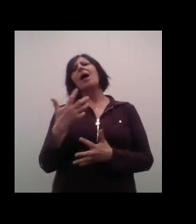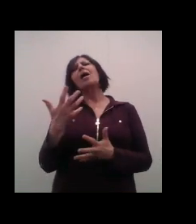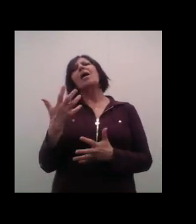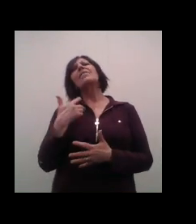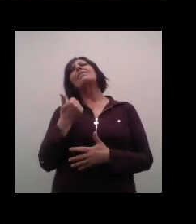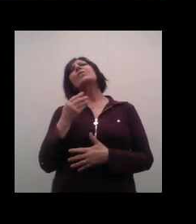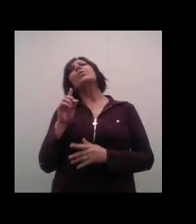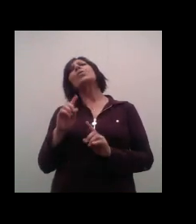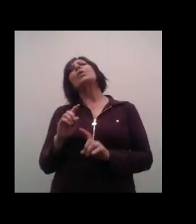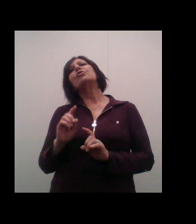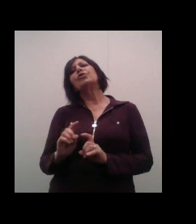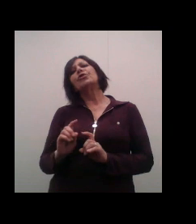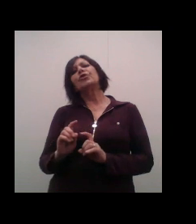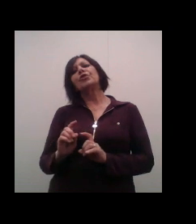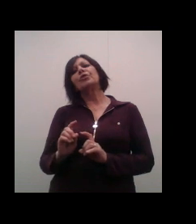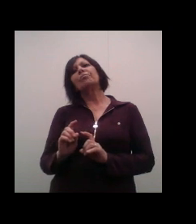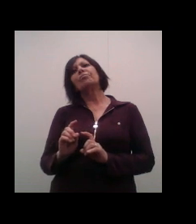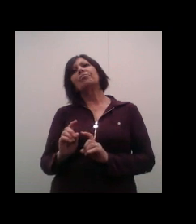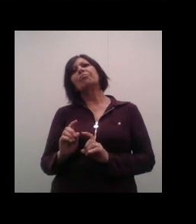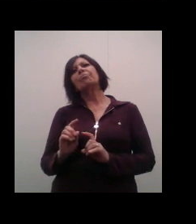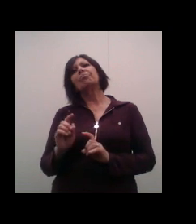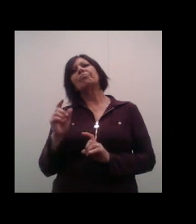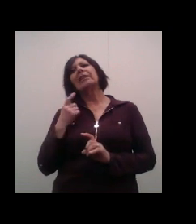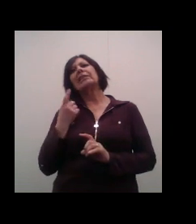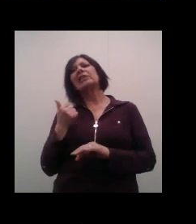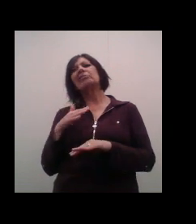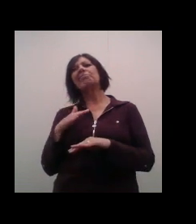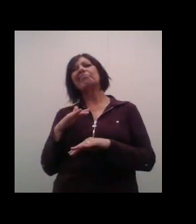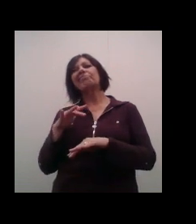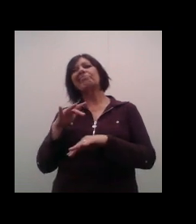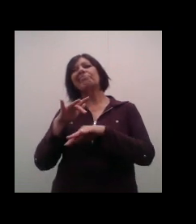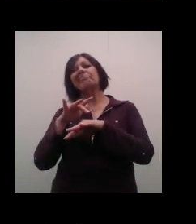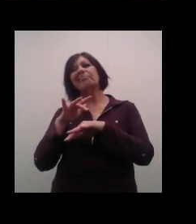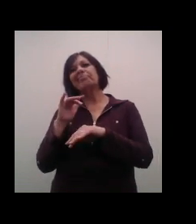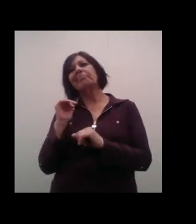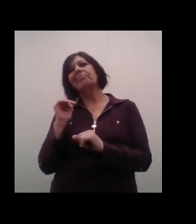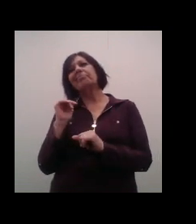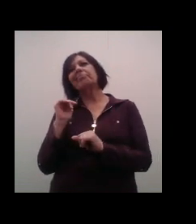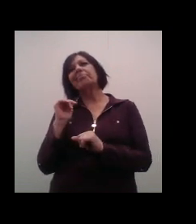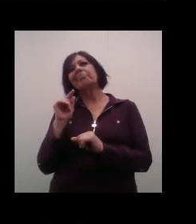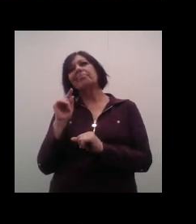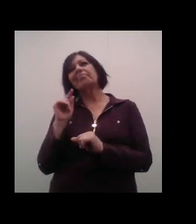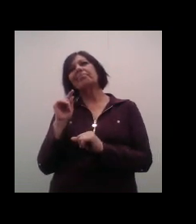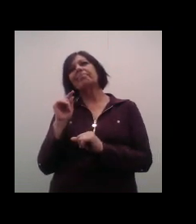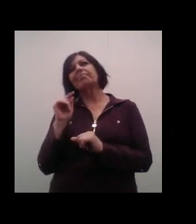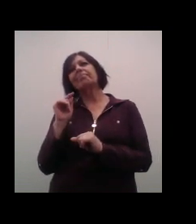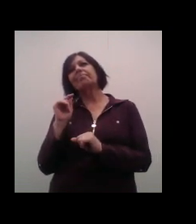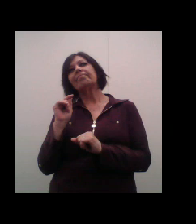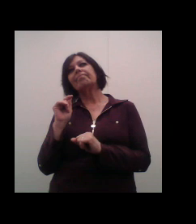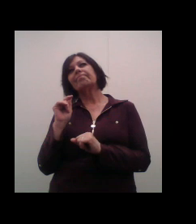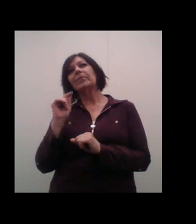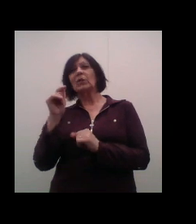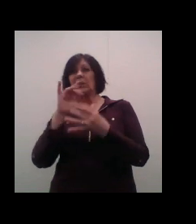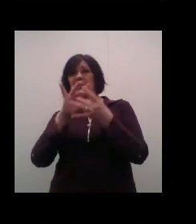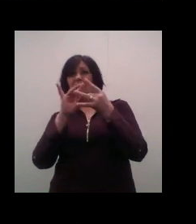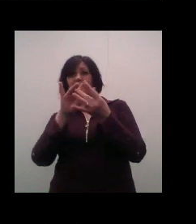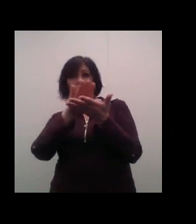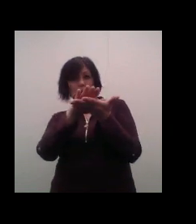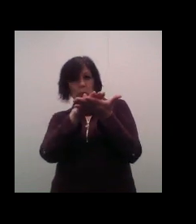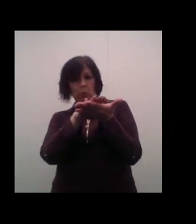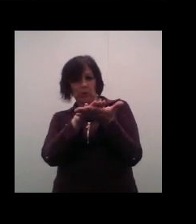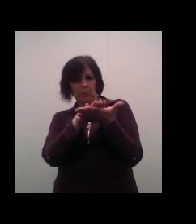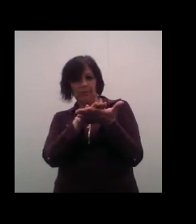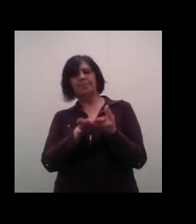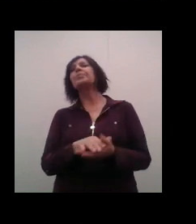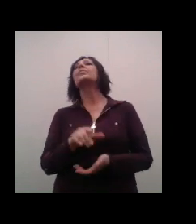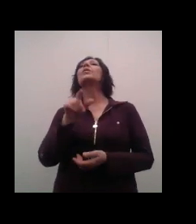I have a couple of questions, and I just want to touch briefly on both of these right now based on what you just said about schools.